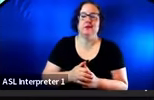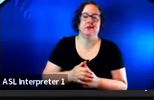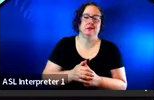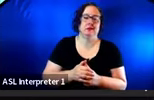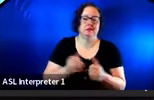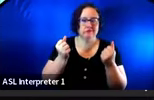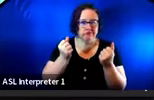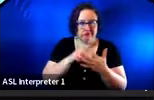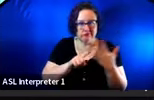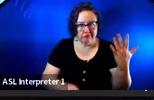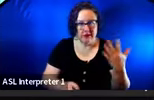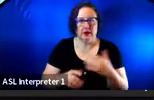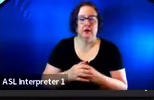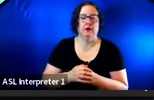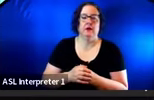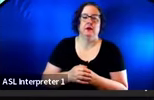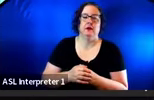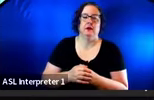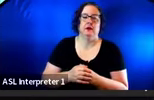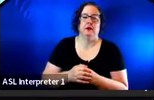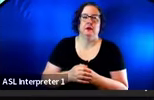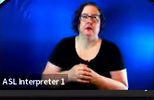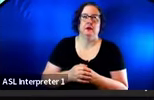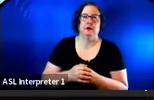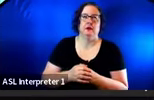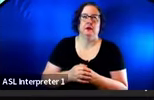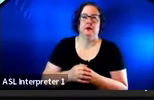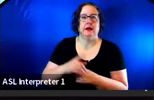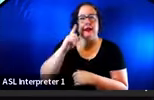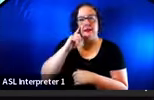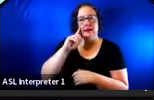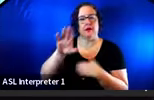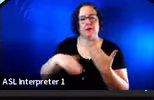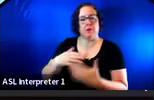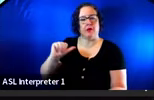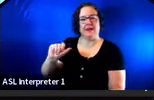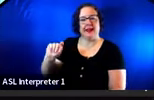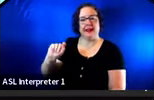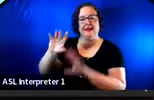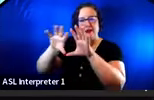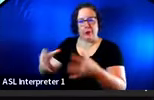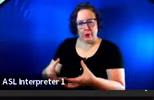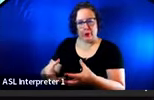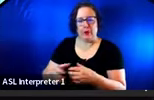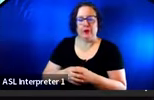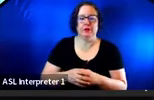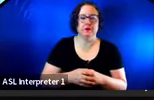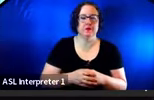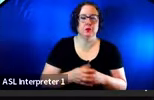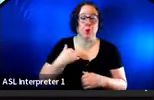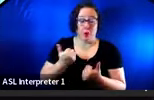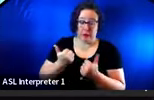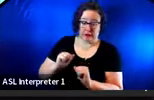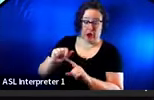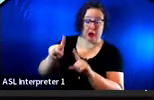think being part of the AT world, I guess, what we often trial for people is